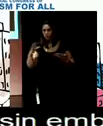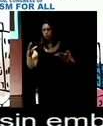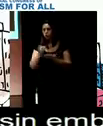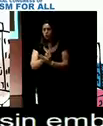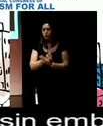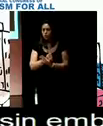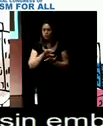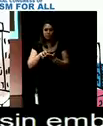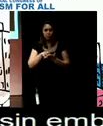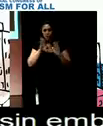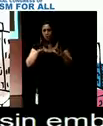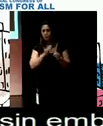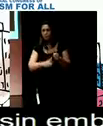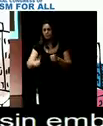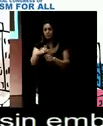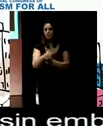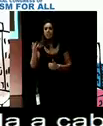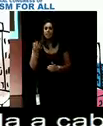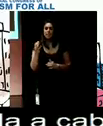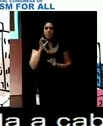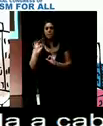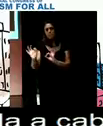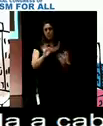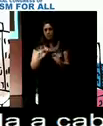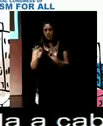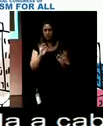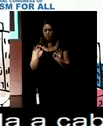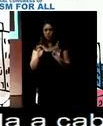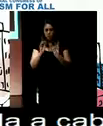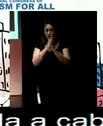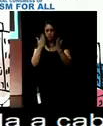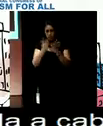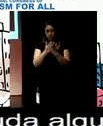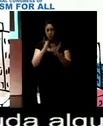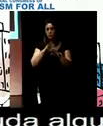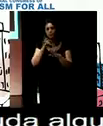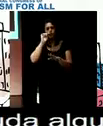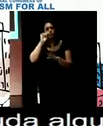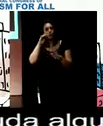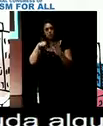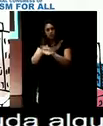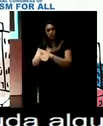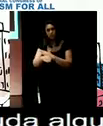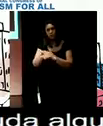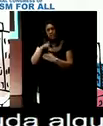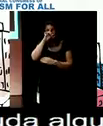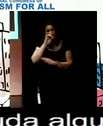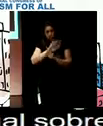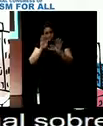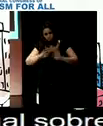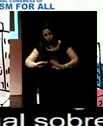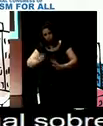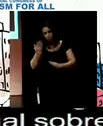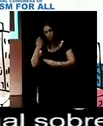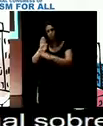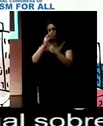the members is undoubtedly the preparations of a manual on accessible tourism that will be published at the end of